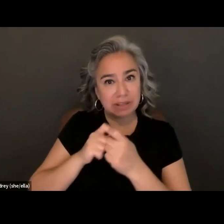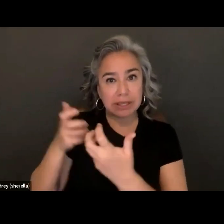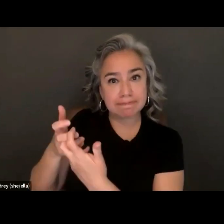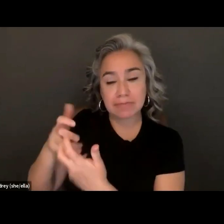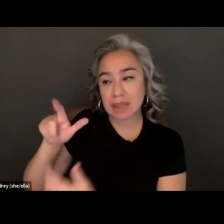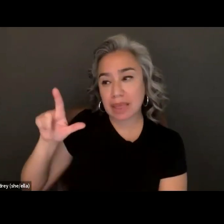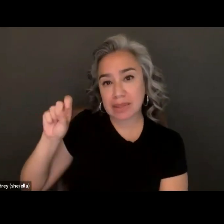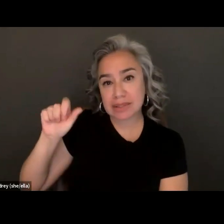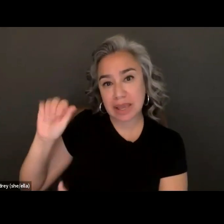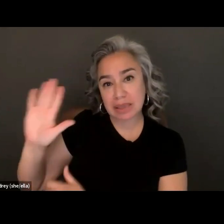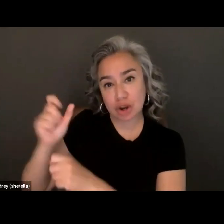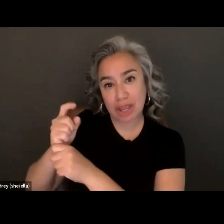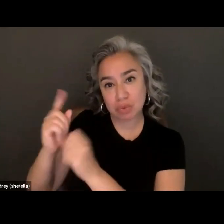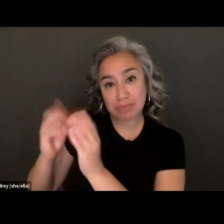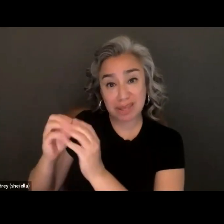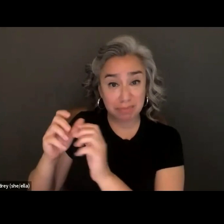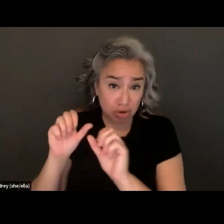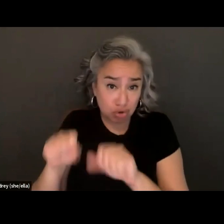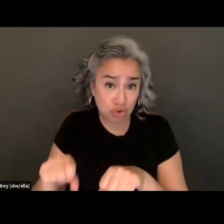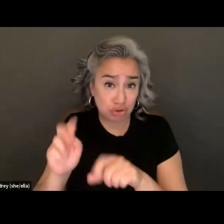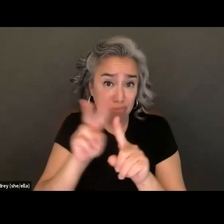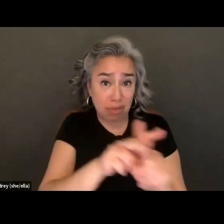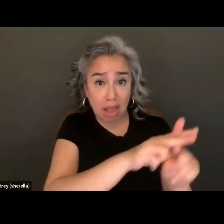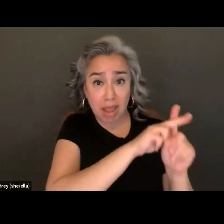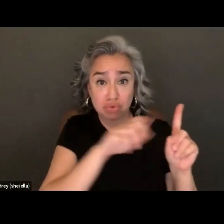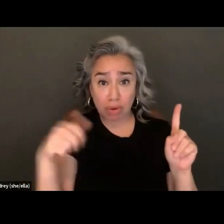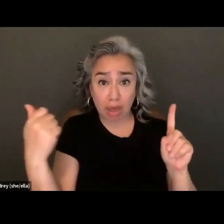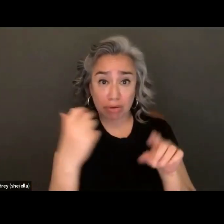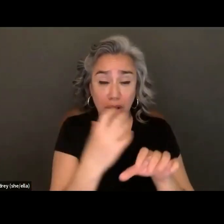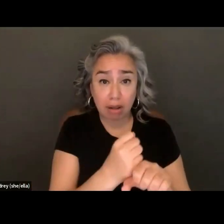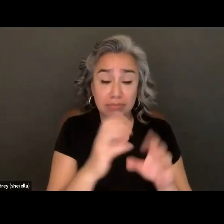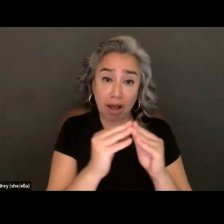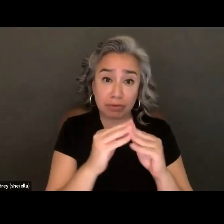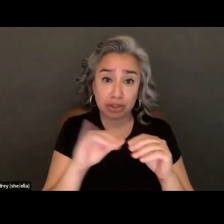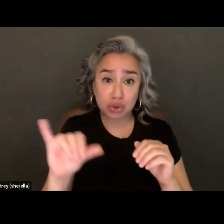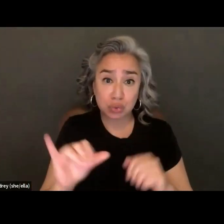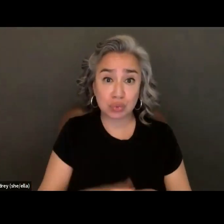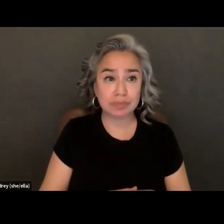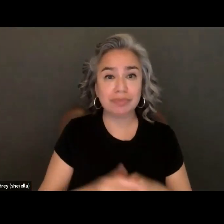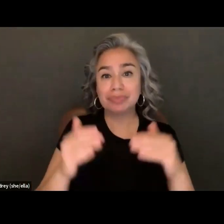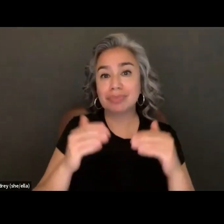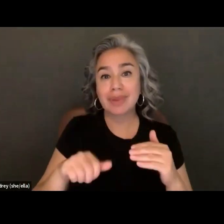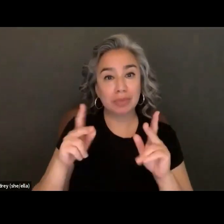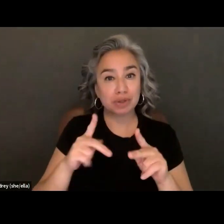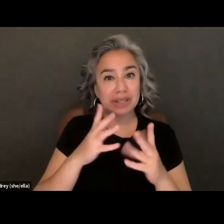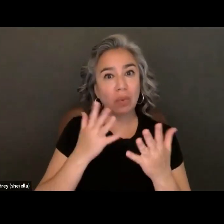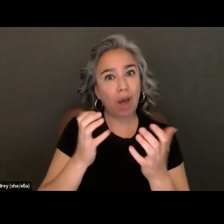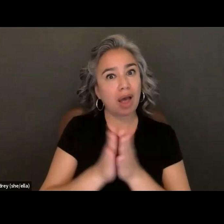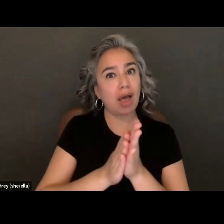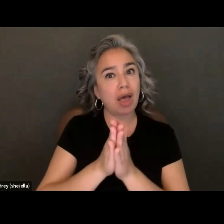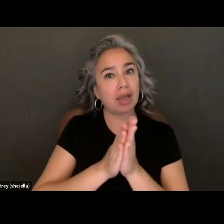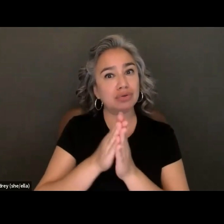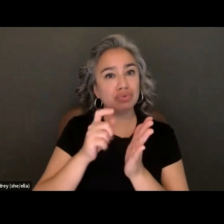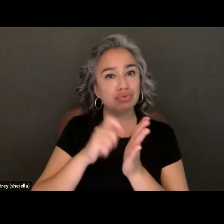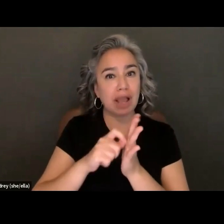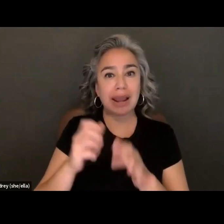conferences. Someone else said that they want to learn how to write an abstract for a dissertation chapter. And there's no difference